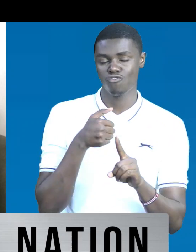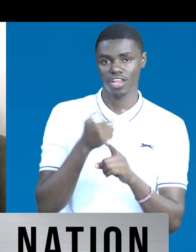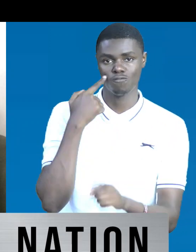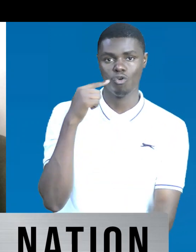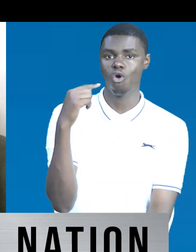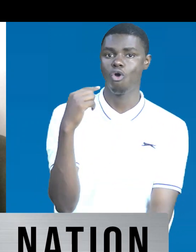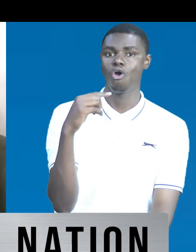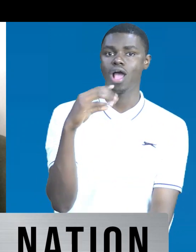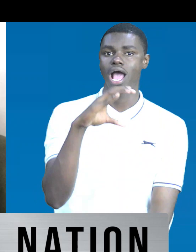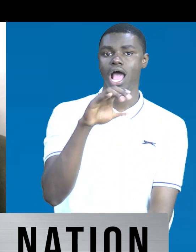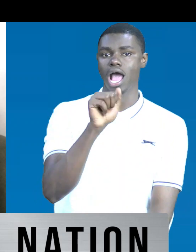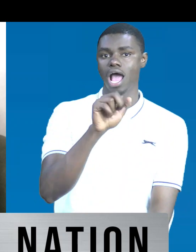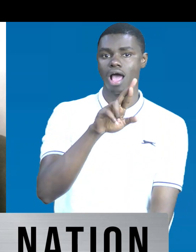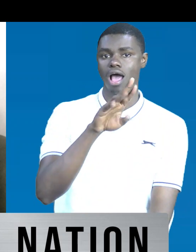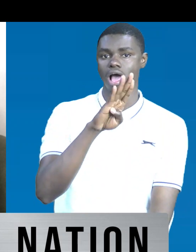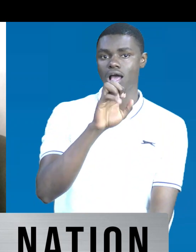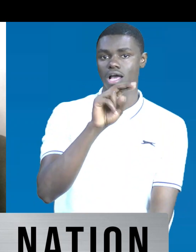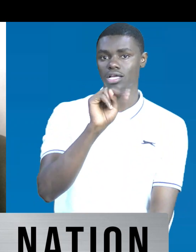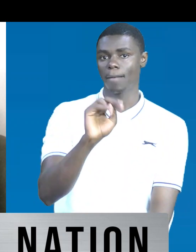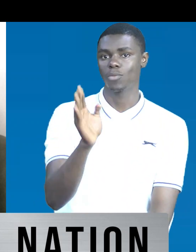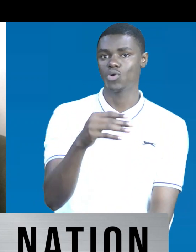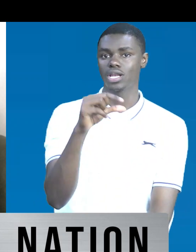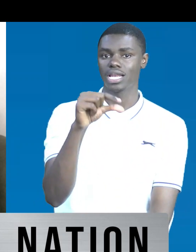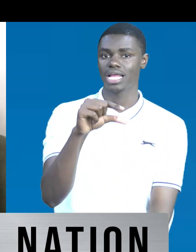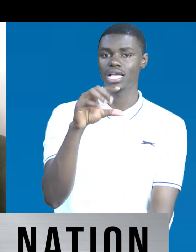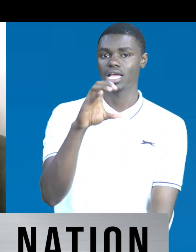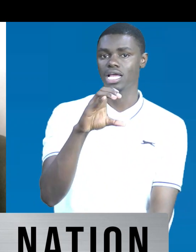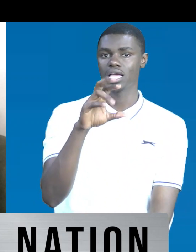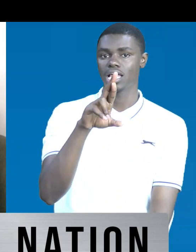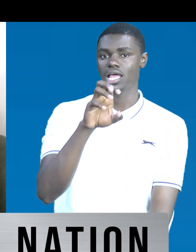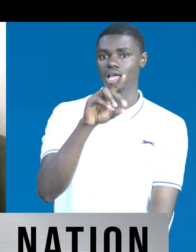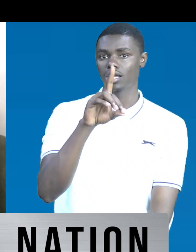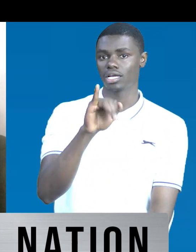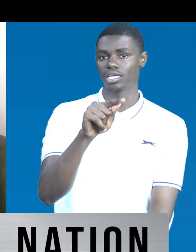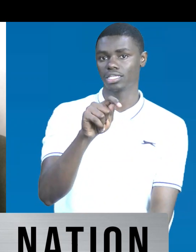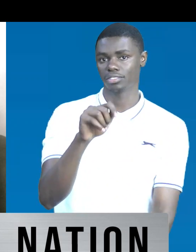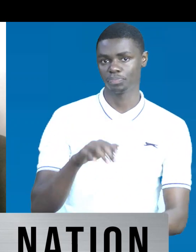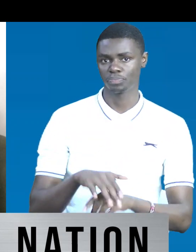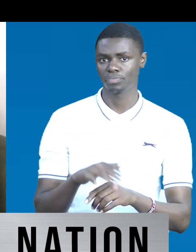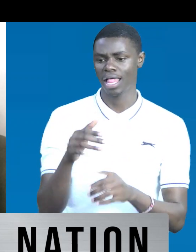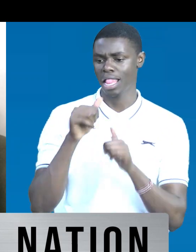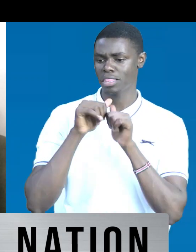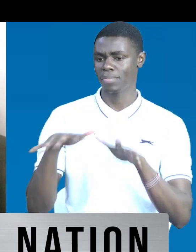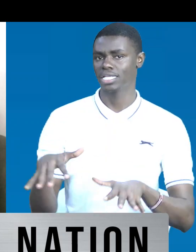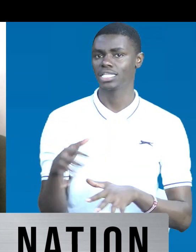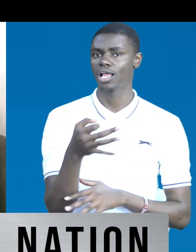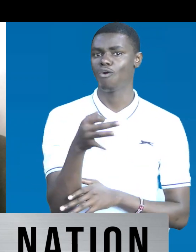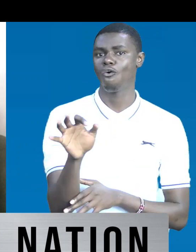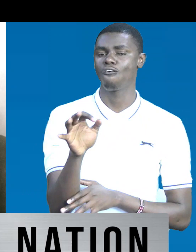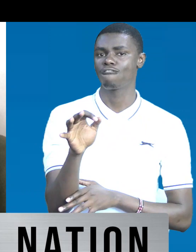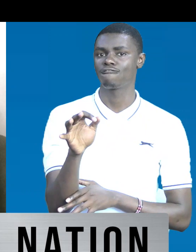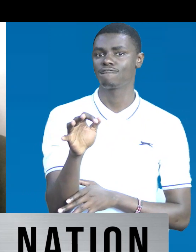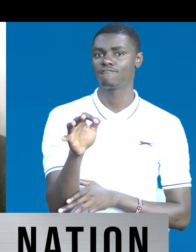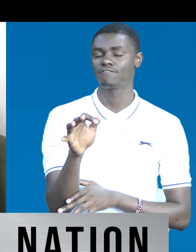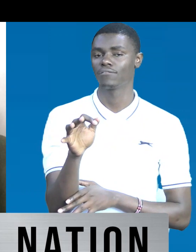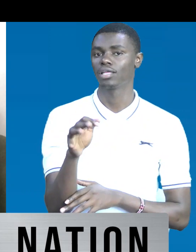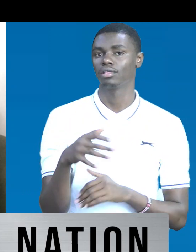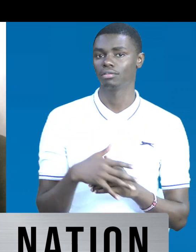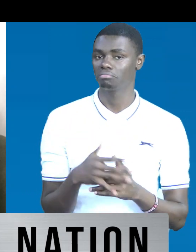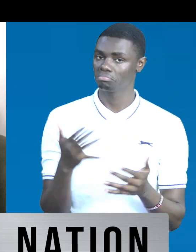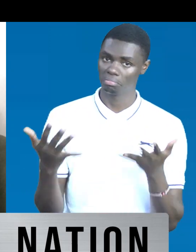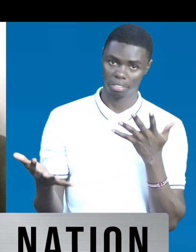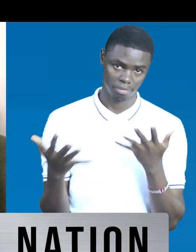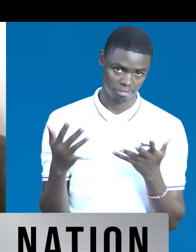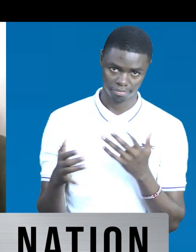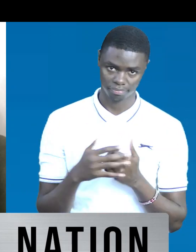like no, jinx is the opposite way. The blessing of a name going the other way. Sure, it could be.